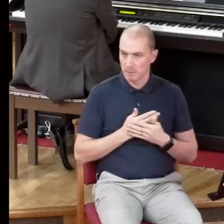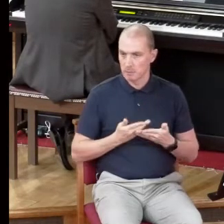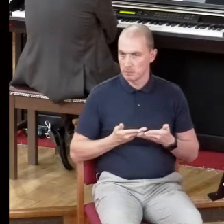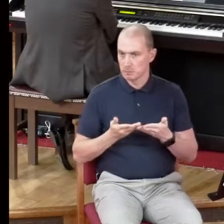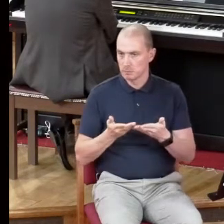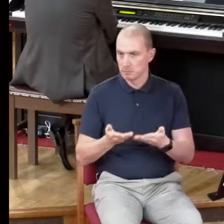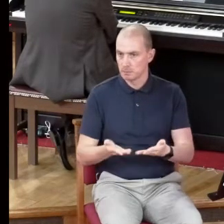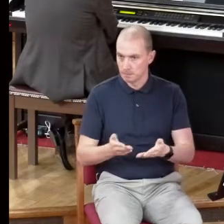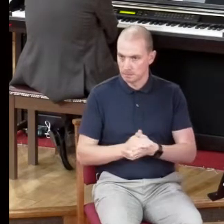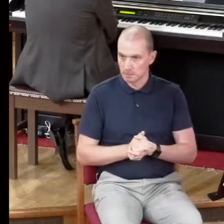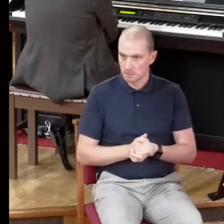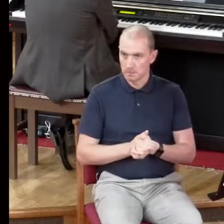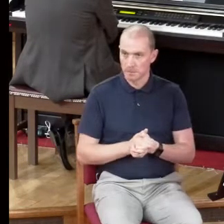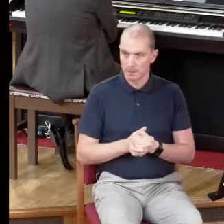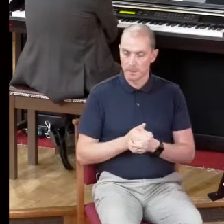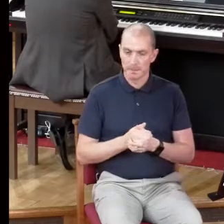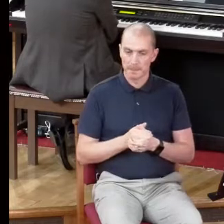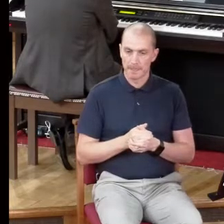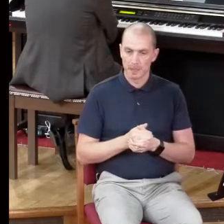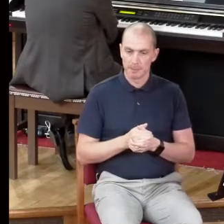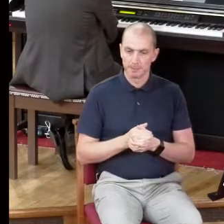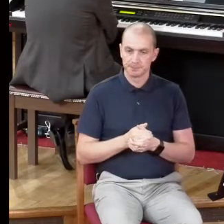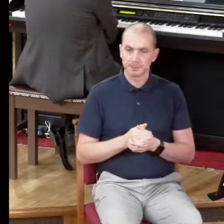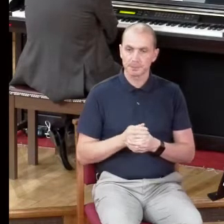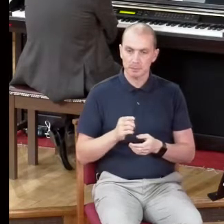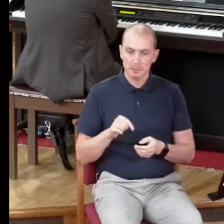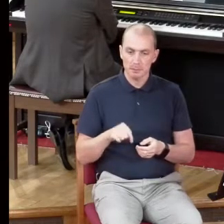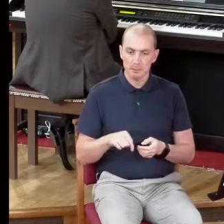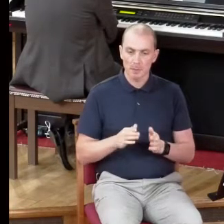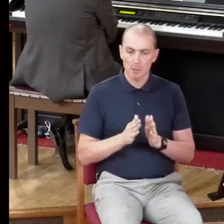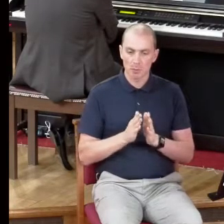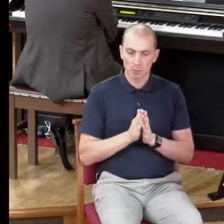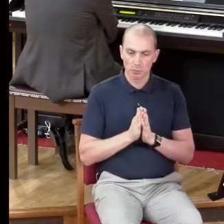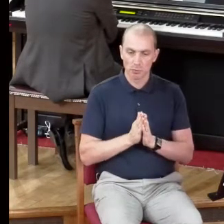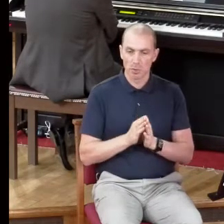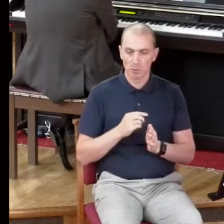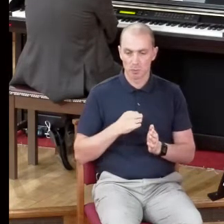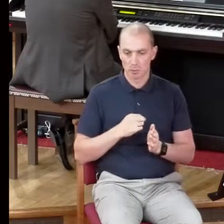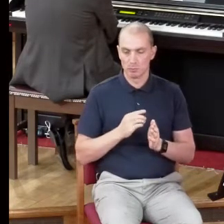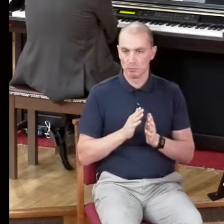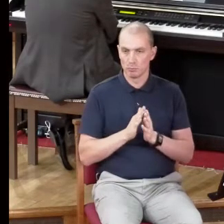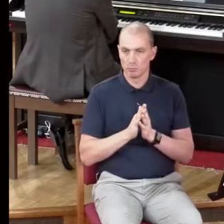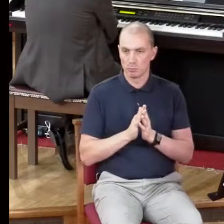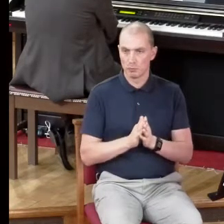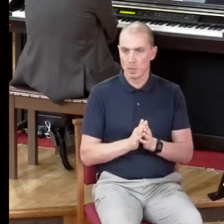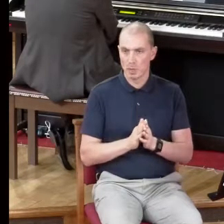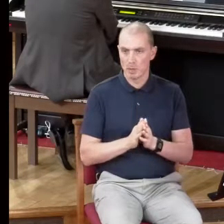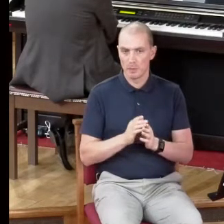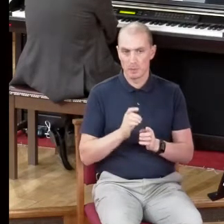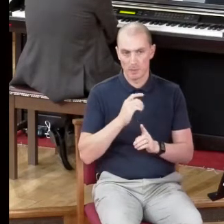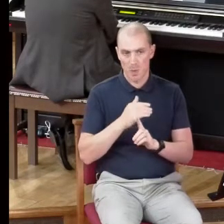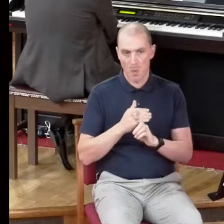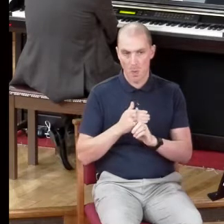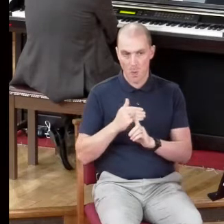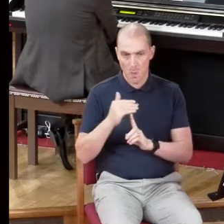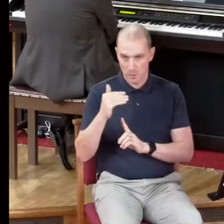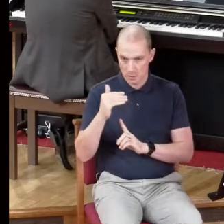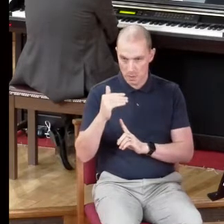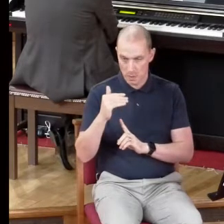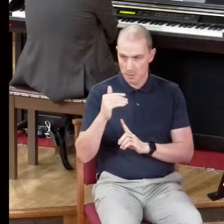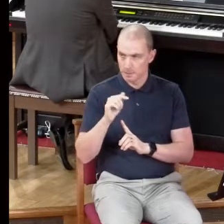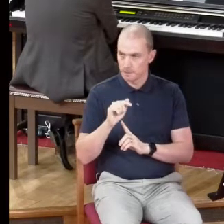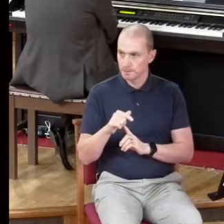it. And Lord, in this church, we pray for our elders and congregational board, for those who lead the